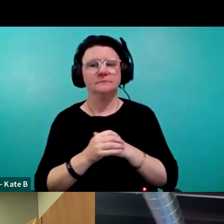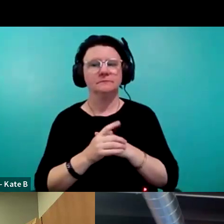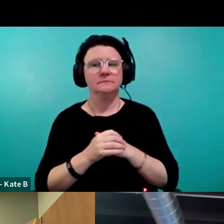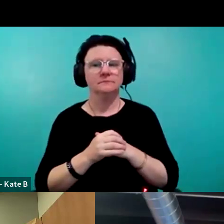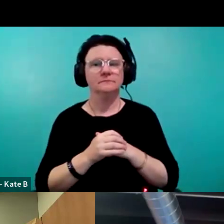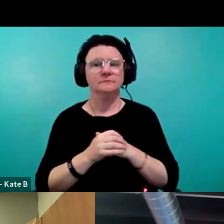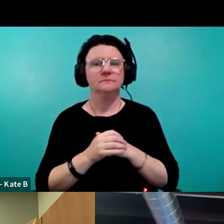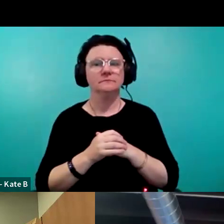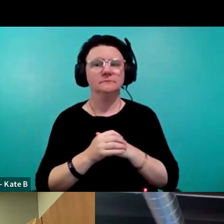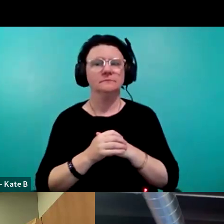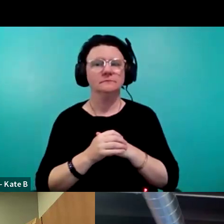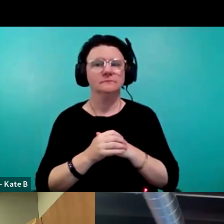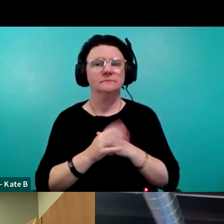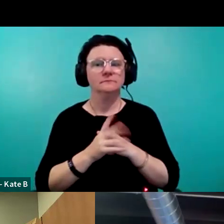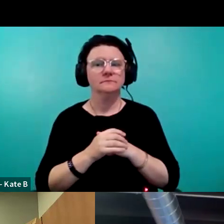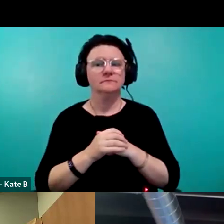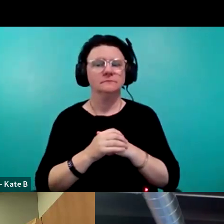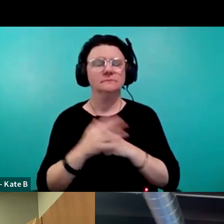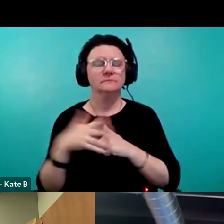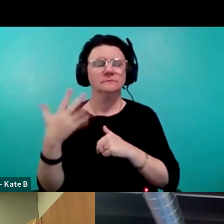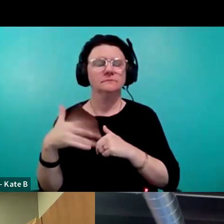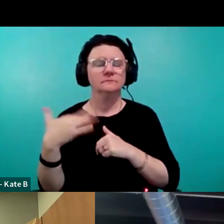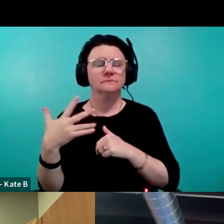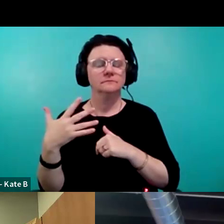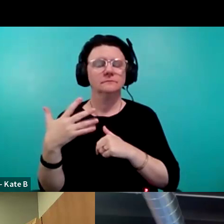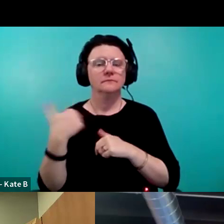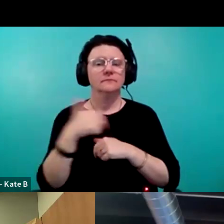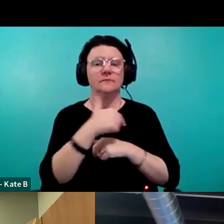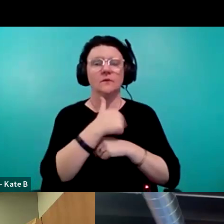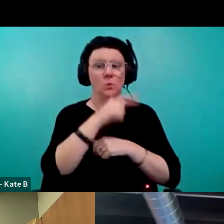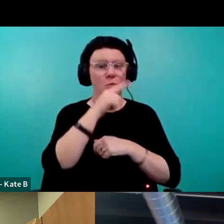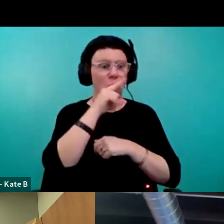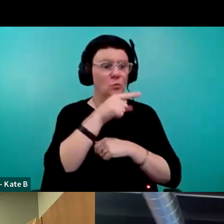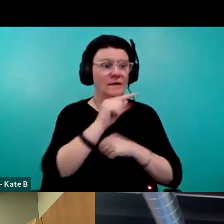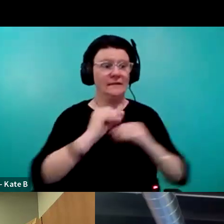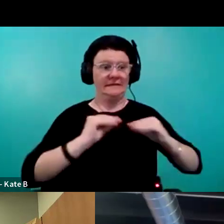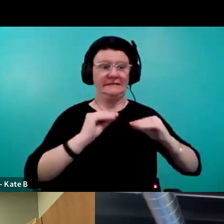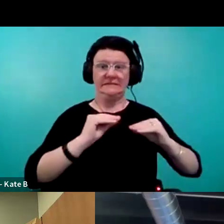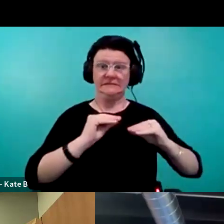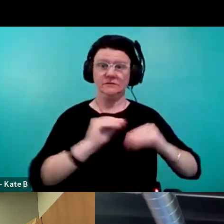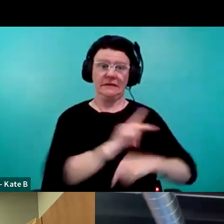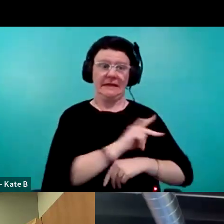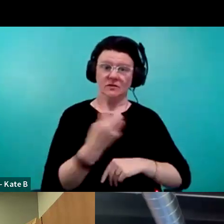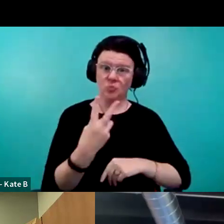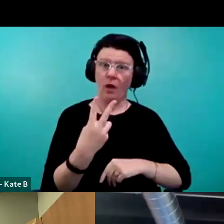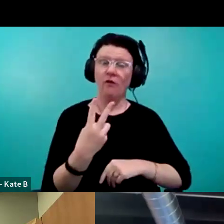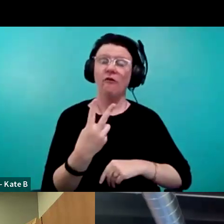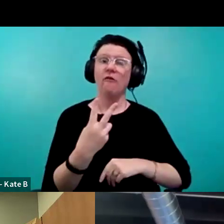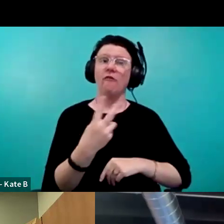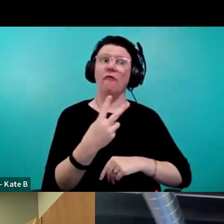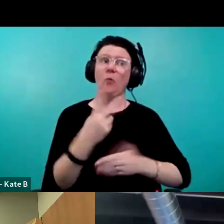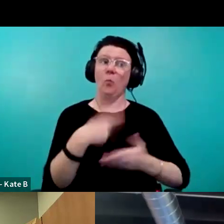We want to finish the job that has been up through 12th grade. They've been funded through the program. They've